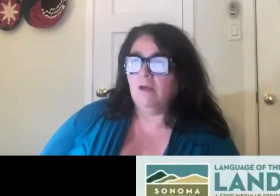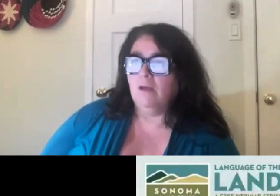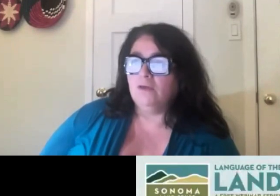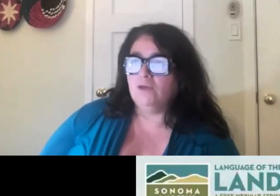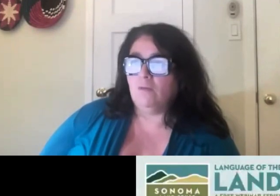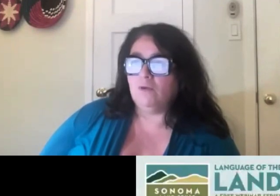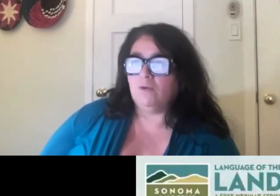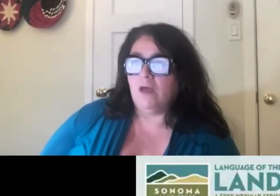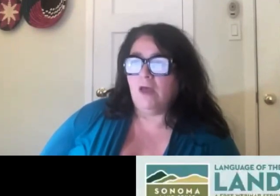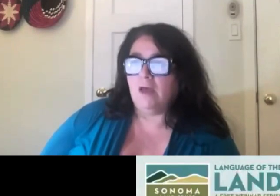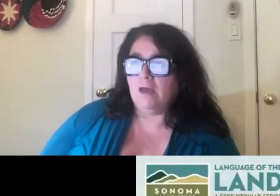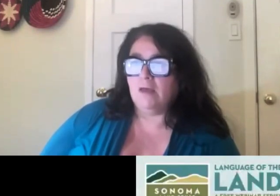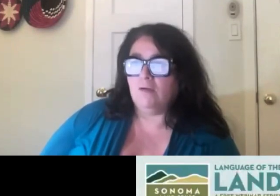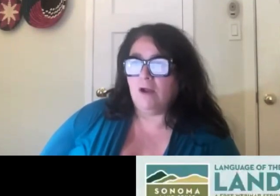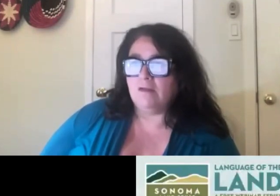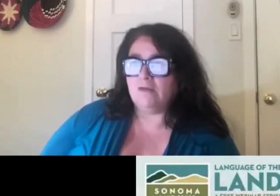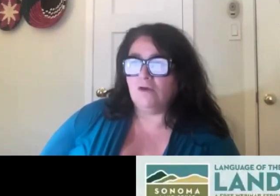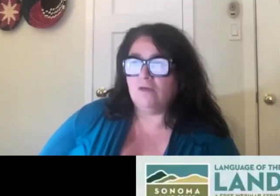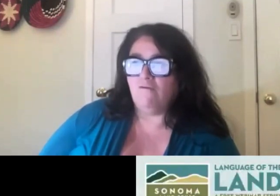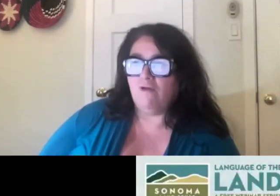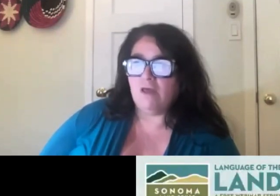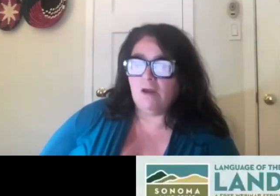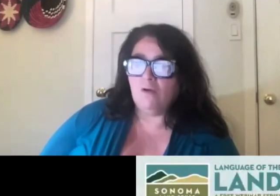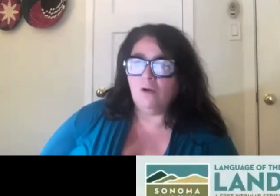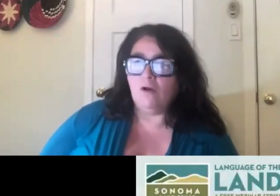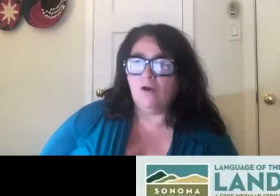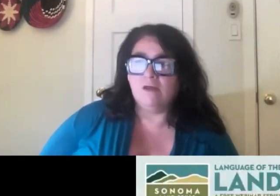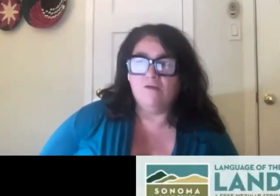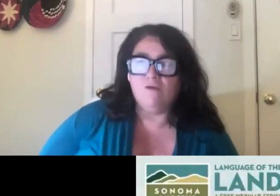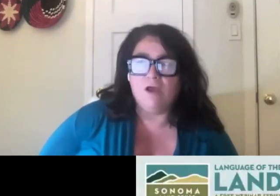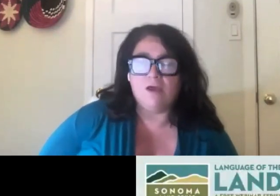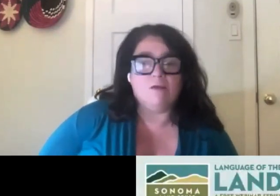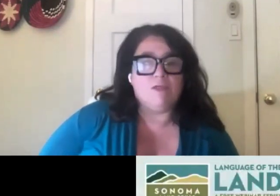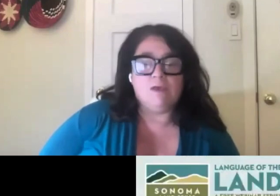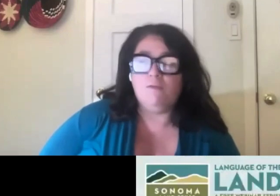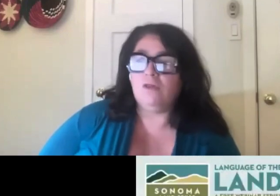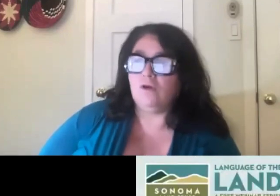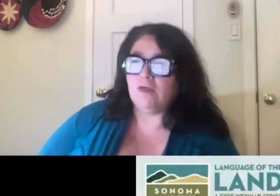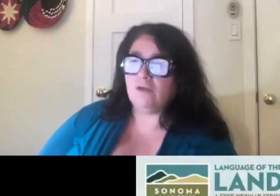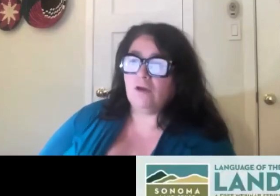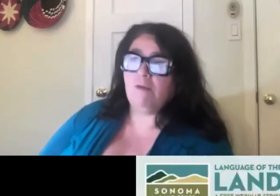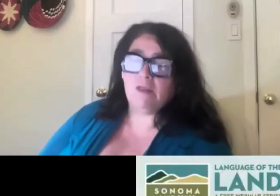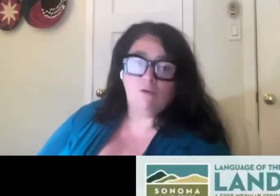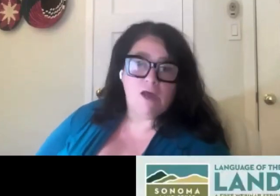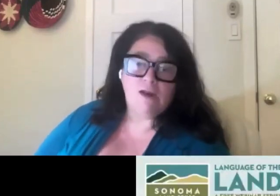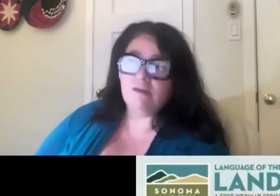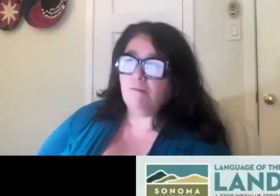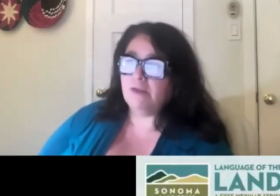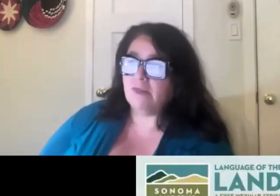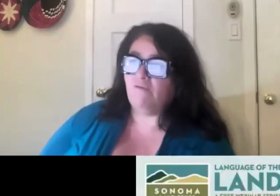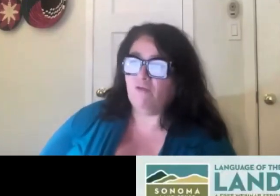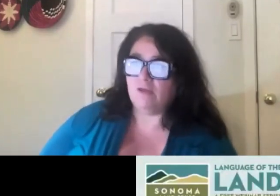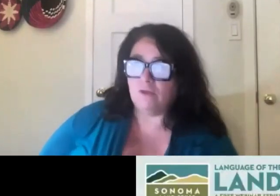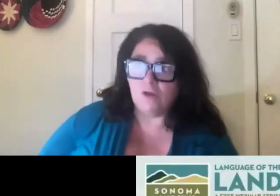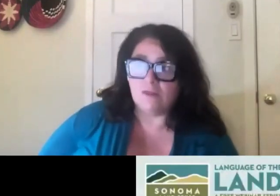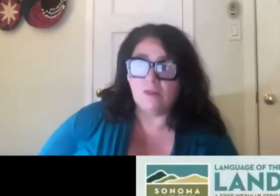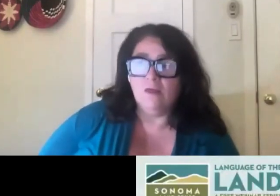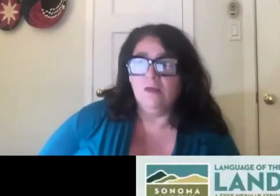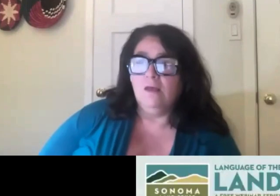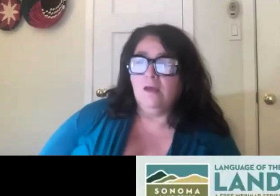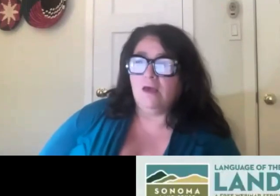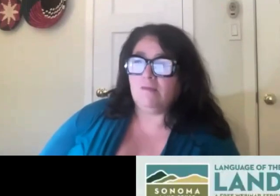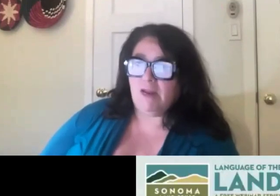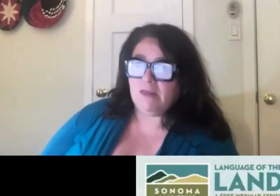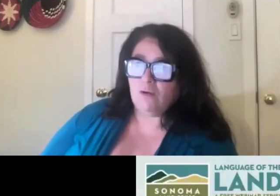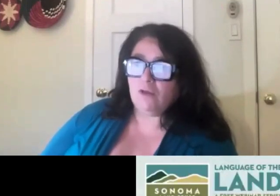means we rely on donations from individuals, businesses, and foundations to make our work possible. If you like what you heard today, please